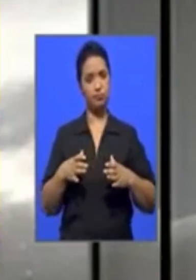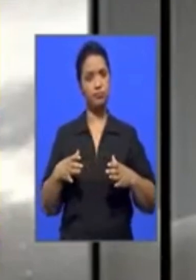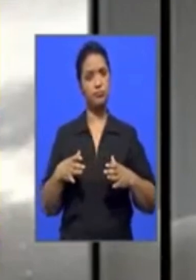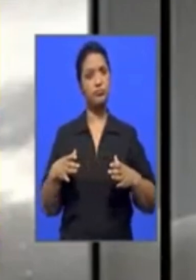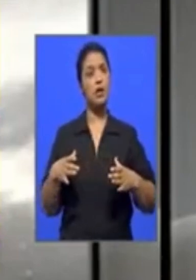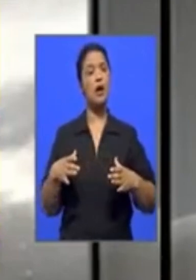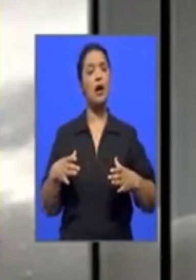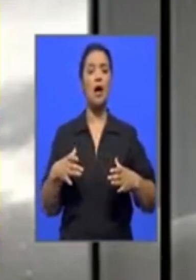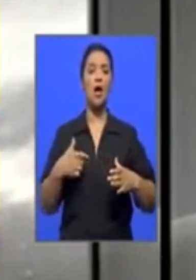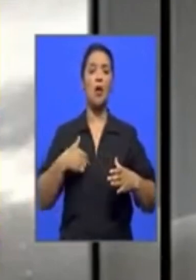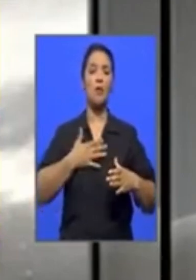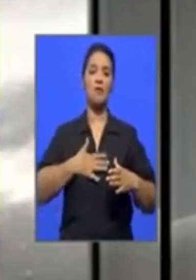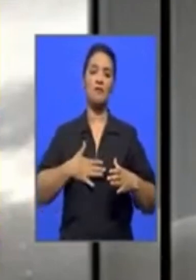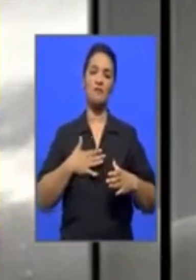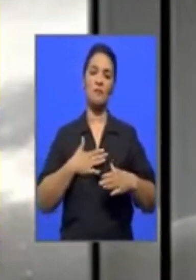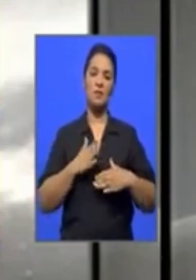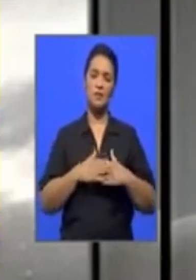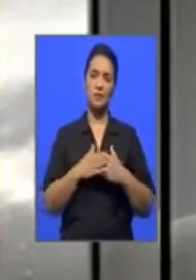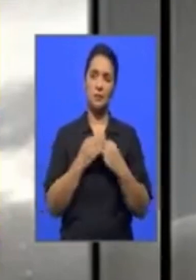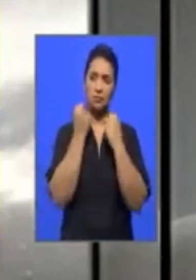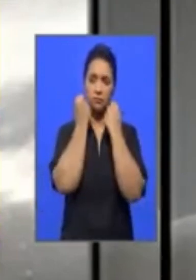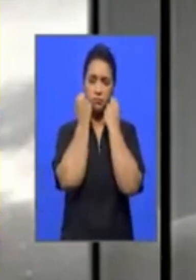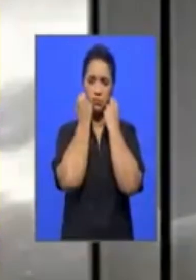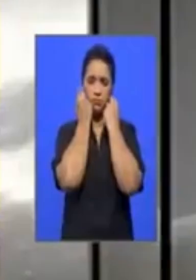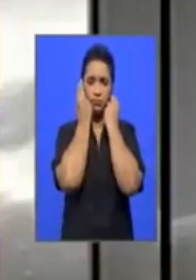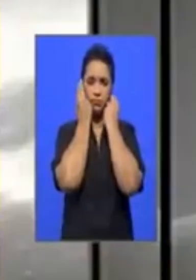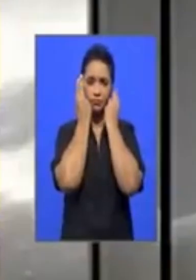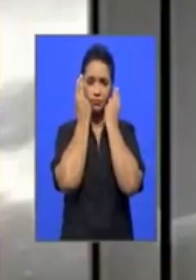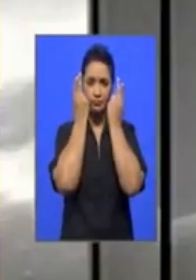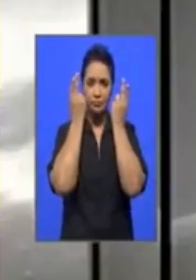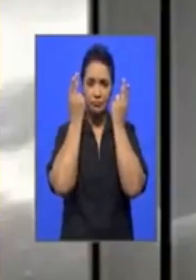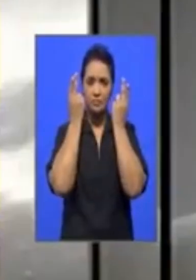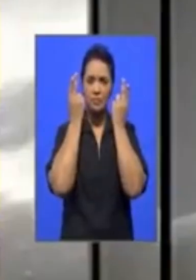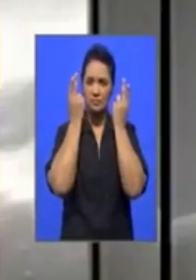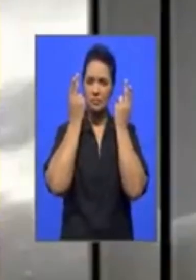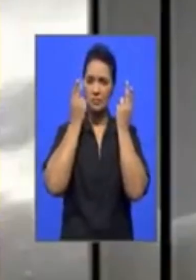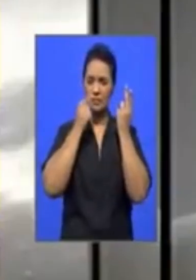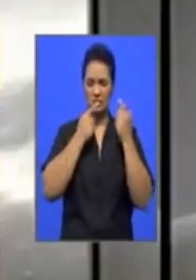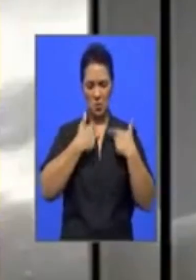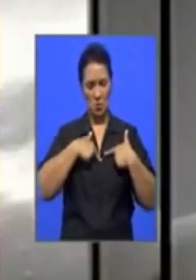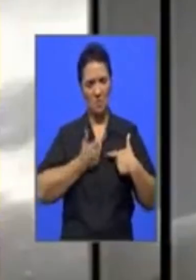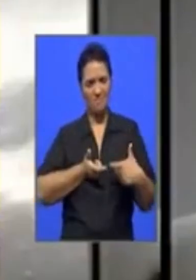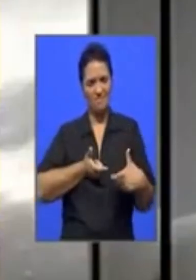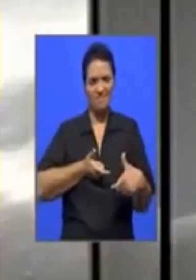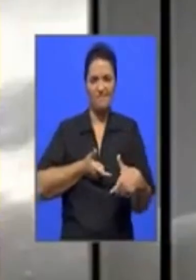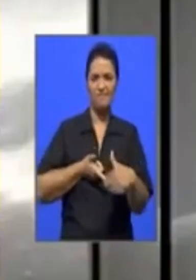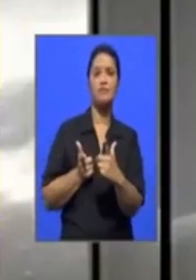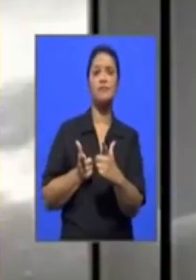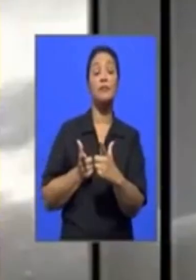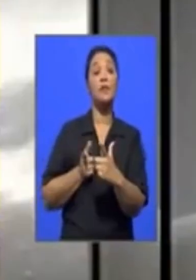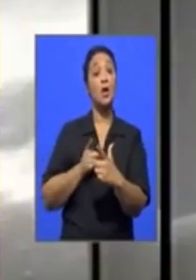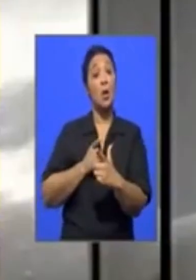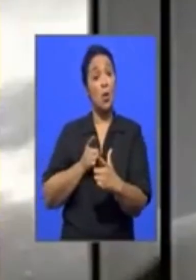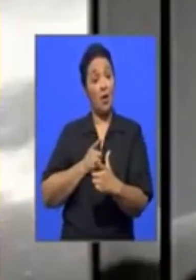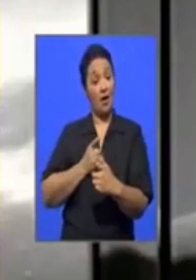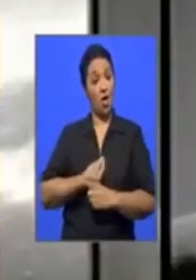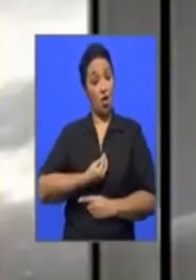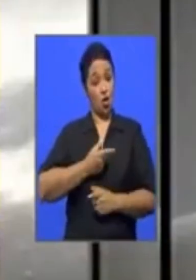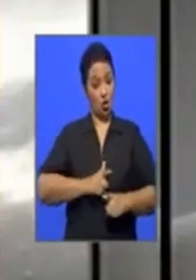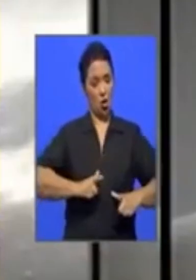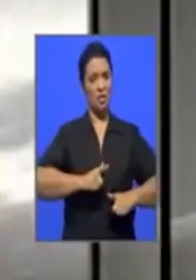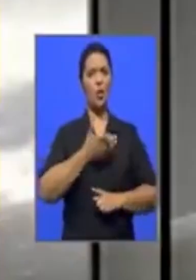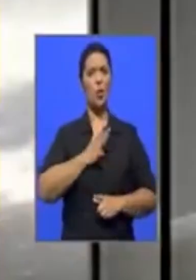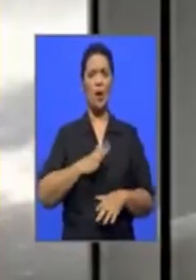with negative things. Let me emphasize this. The ANC was not founded to be a regional party or a tribal